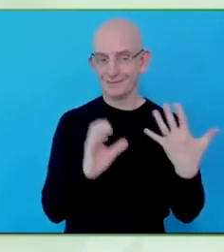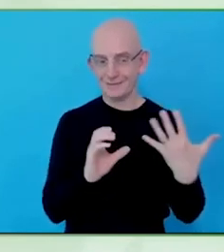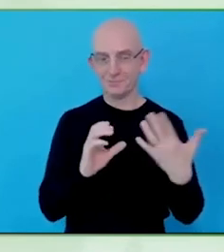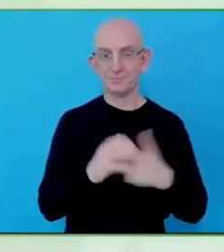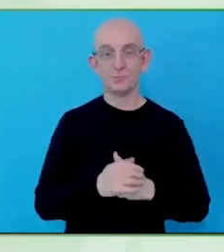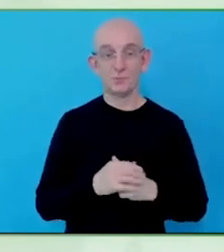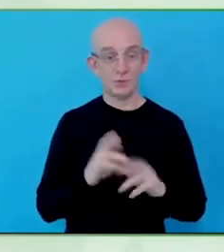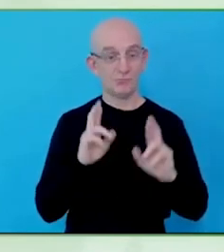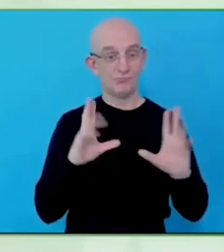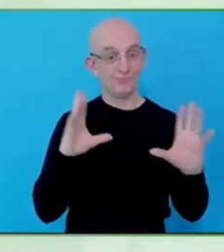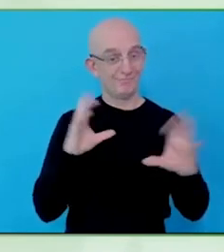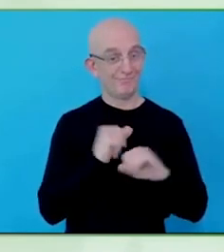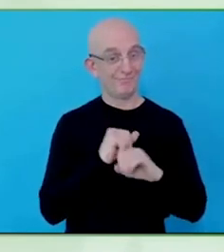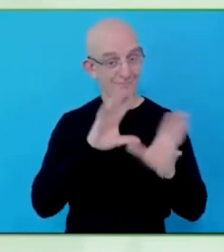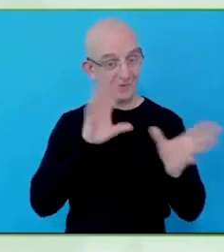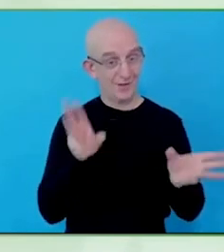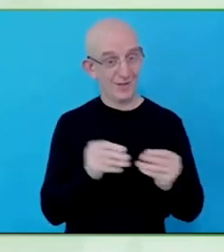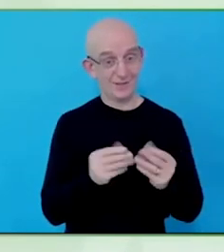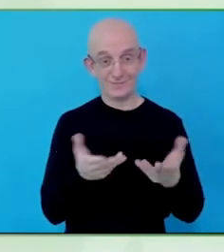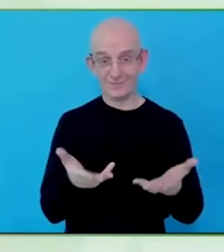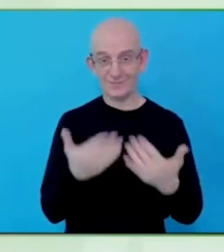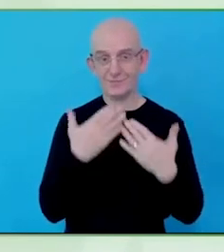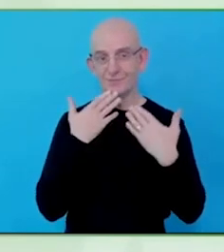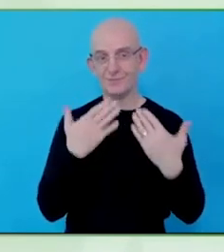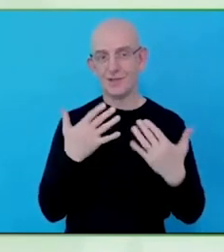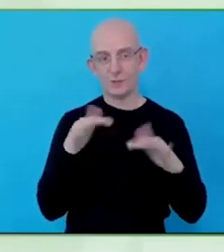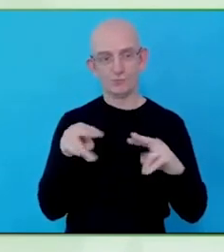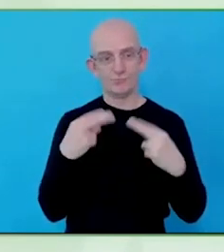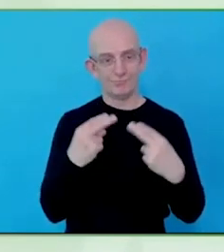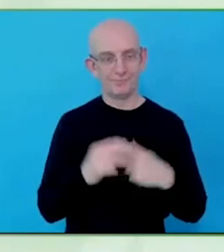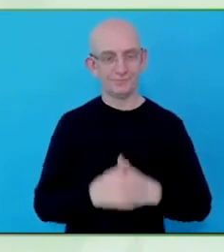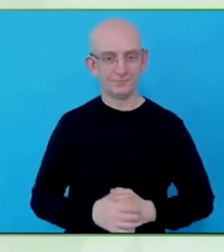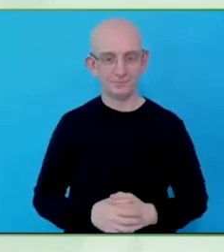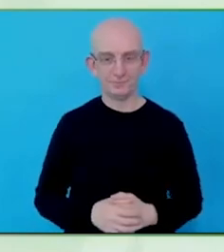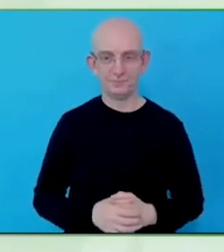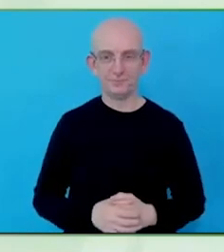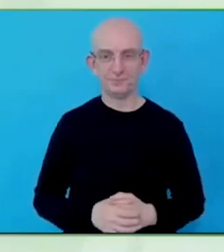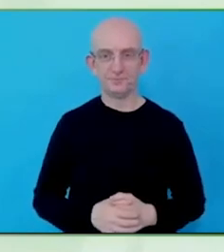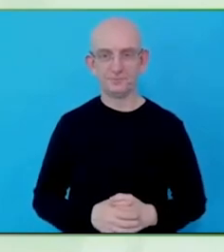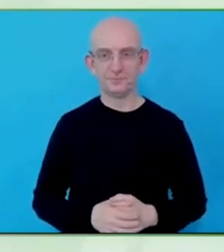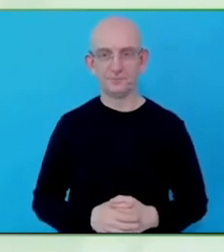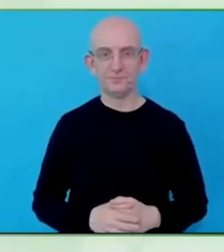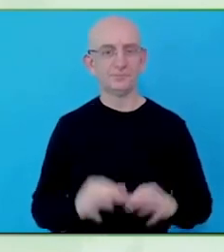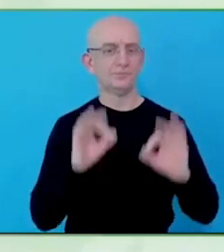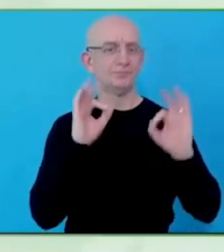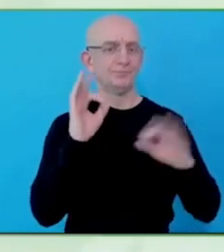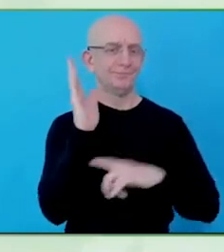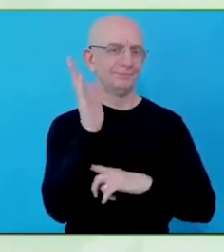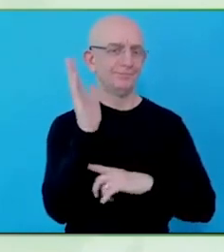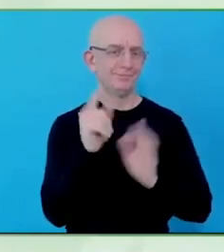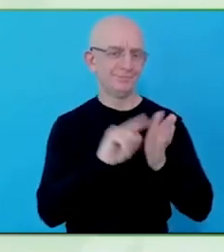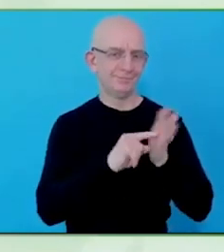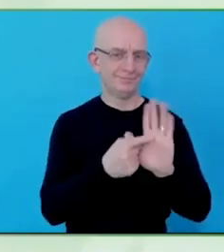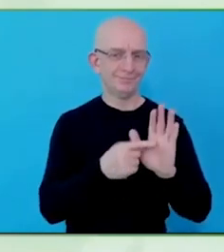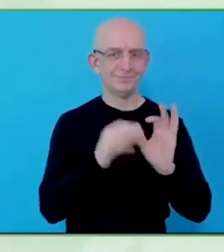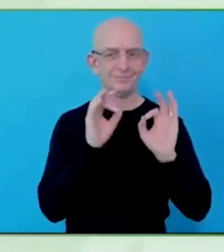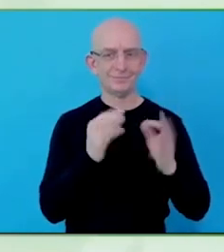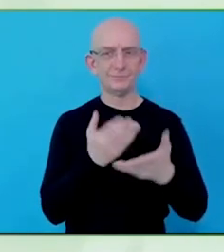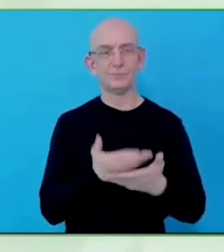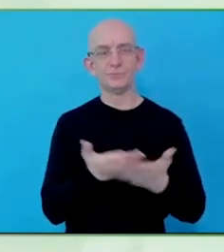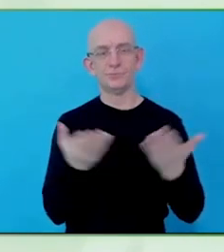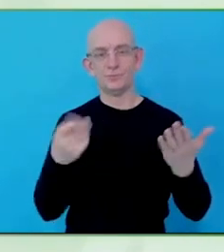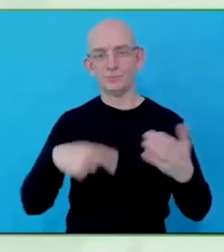Thank you. Thank you so much, ladies and gentlemen. You have been watching our session here from the Zero Project Conference 2023 on